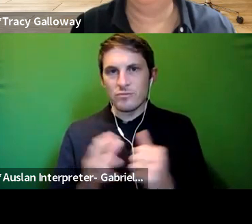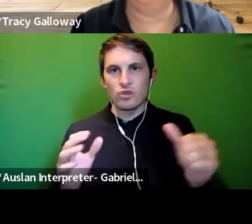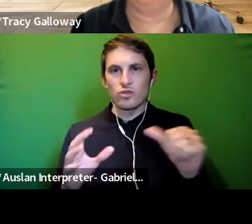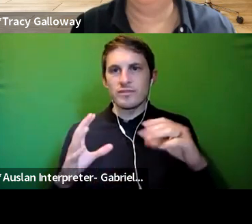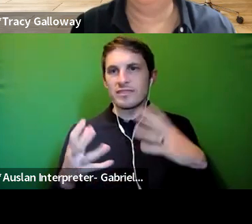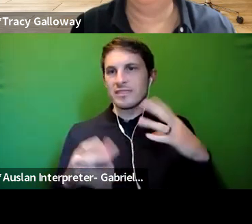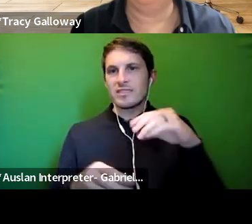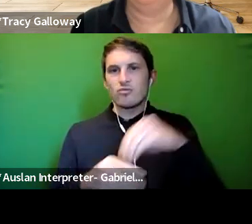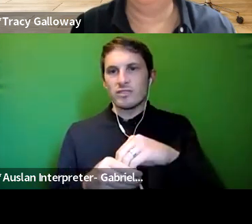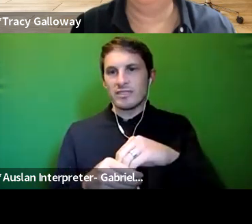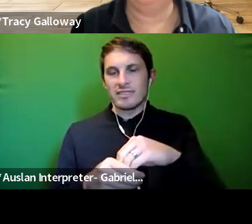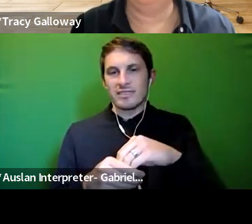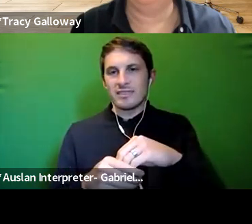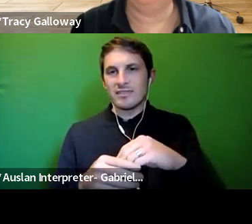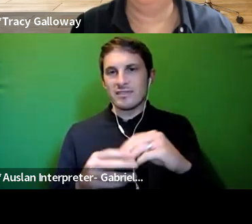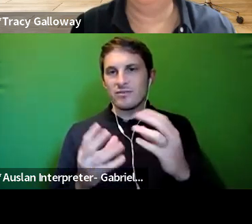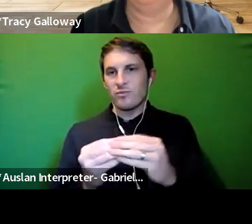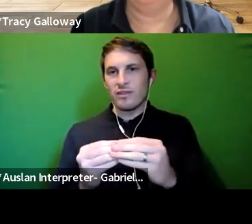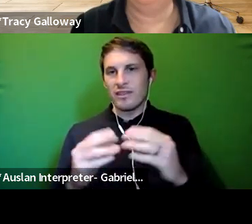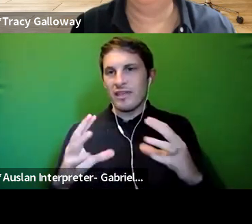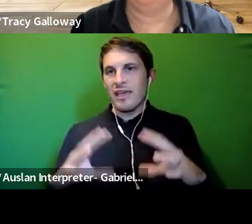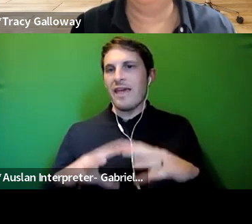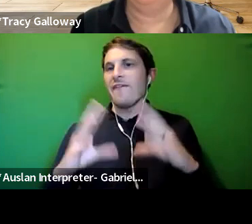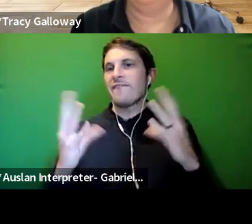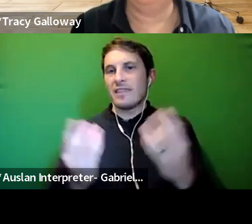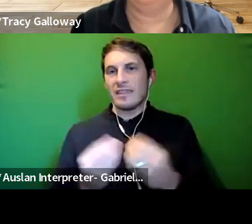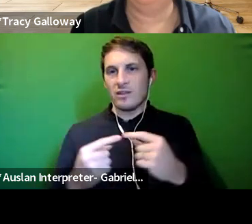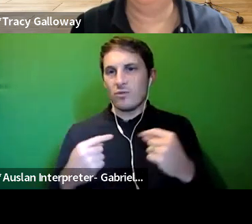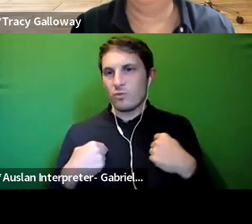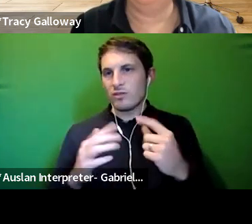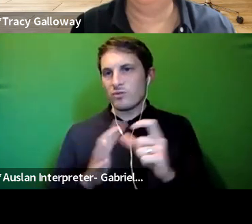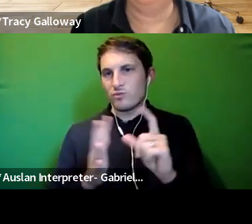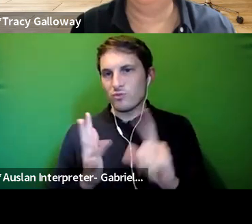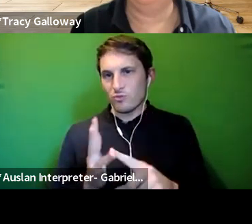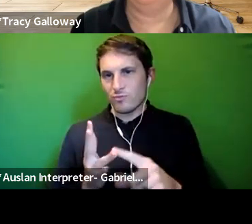intrinsic in everything that we do,